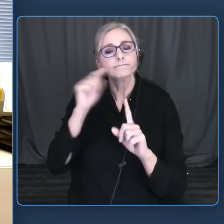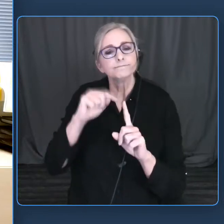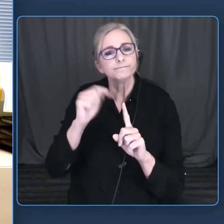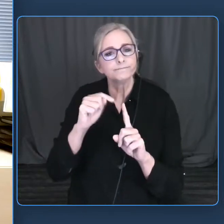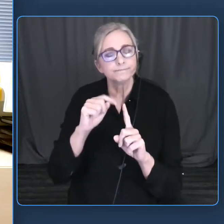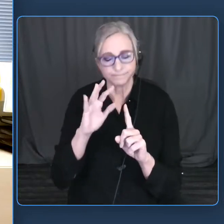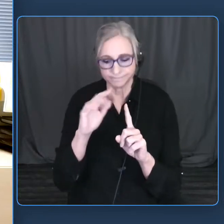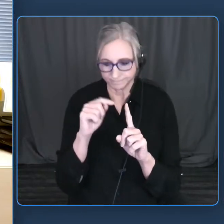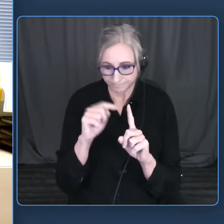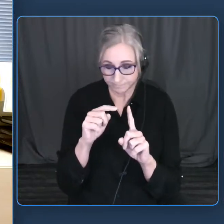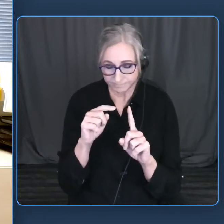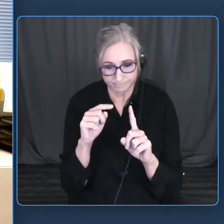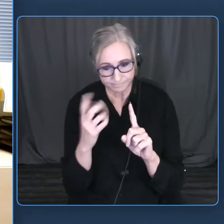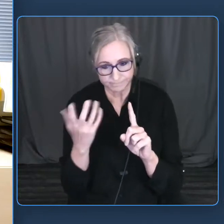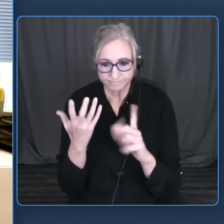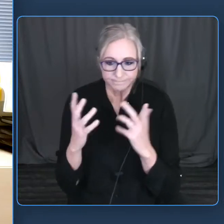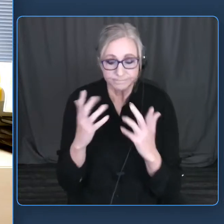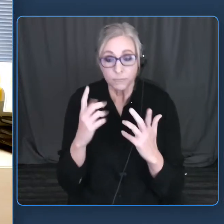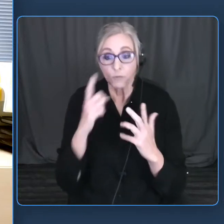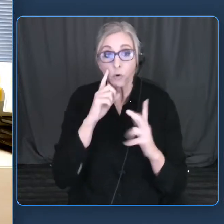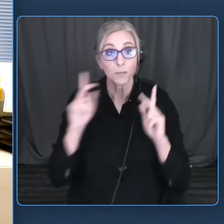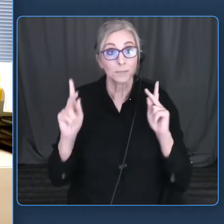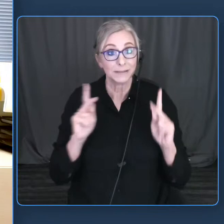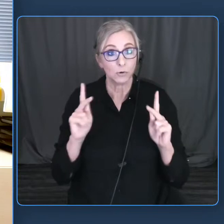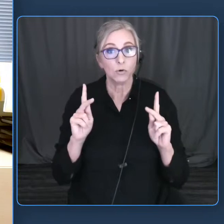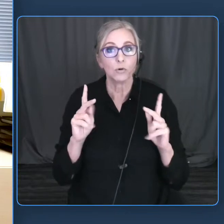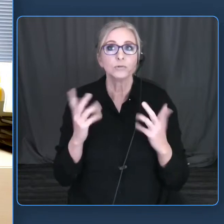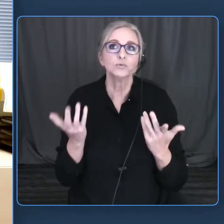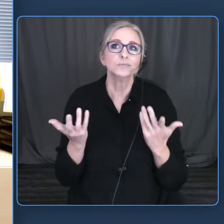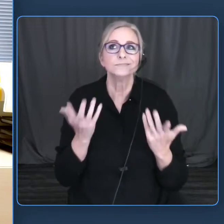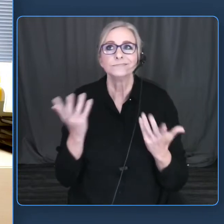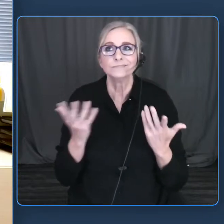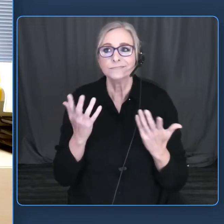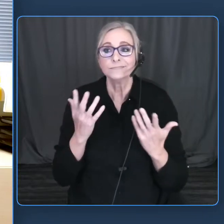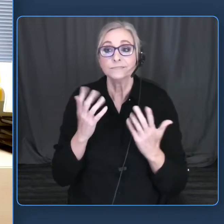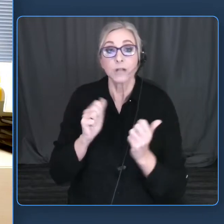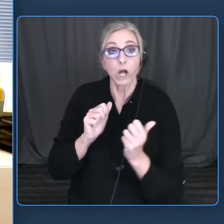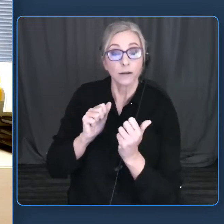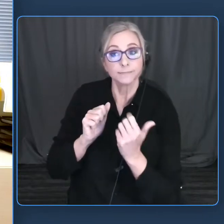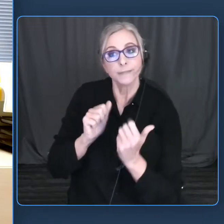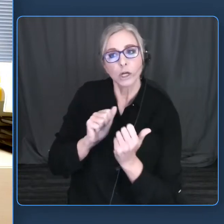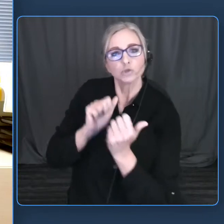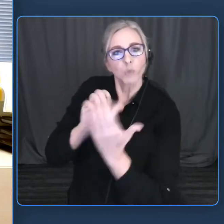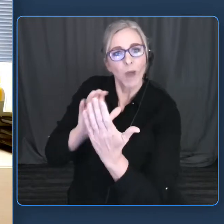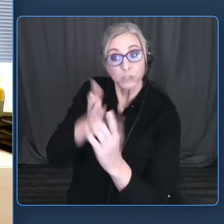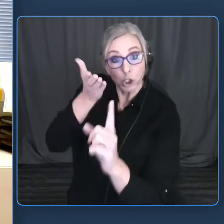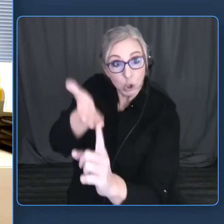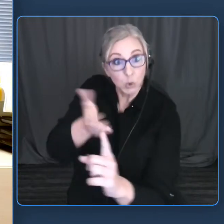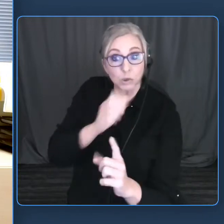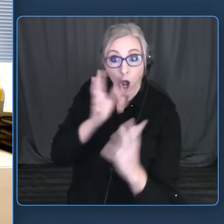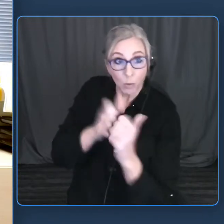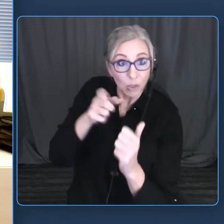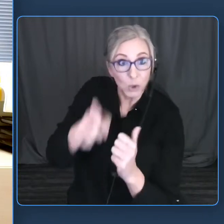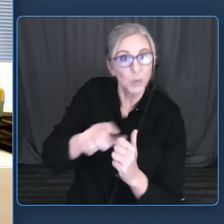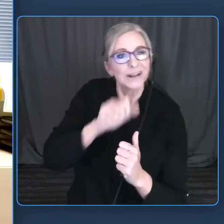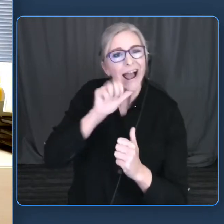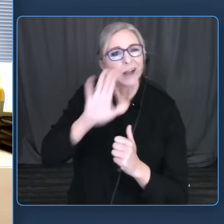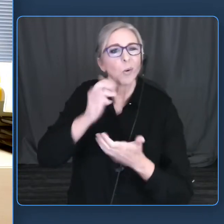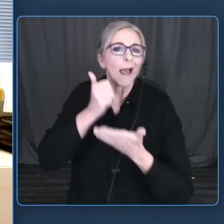the ability for people to address you and not your